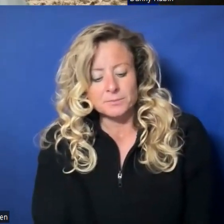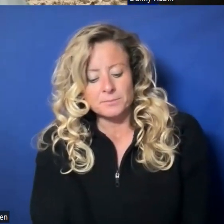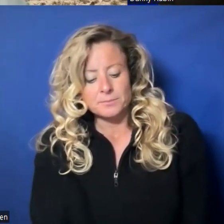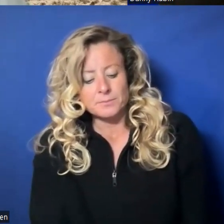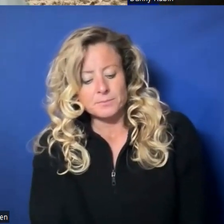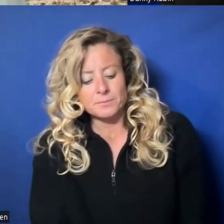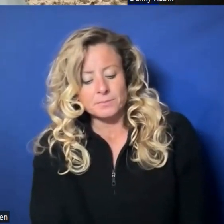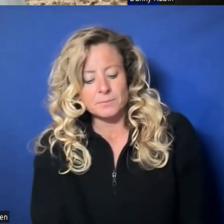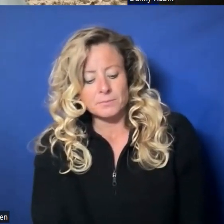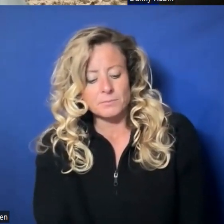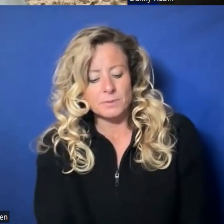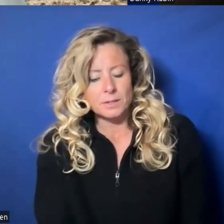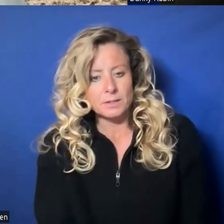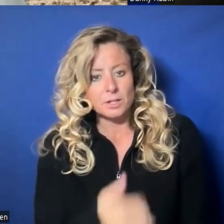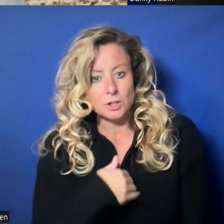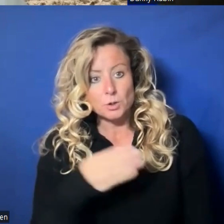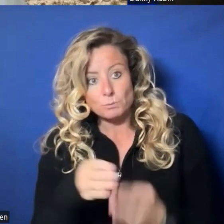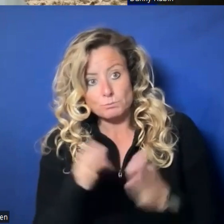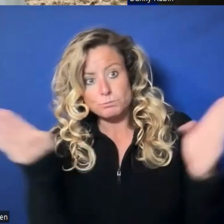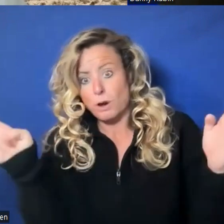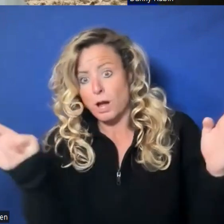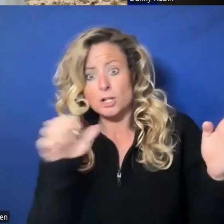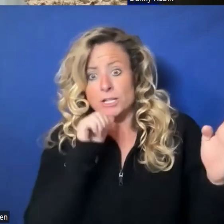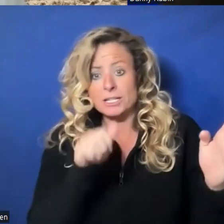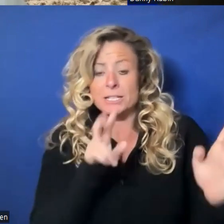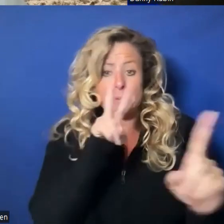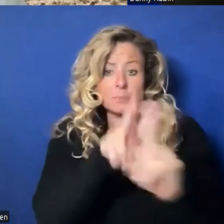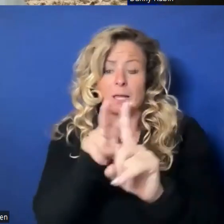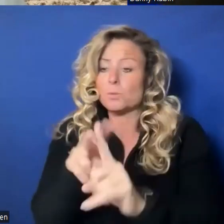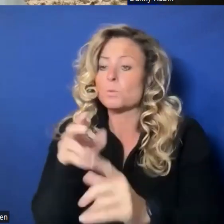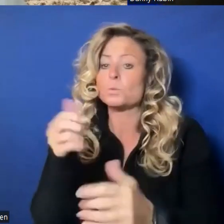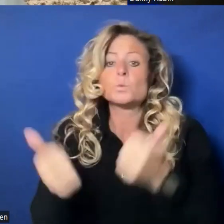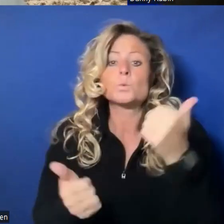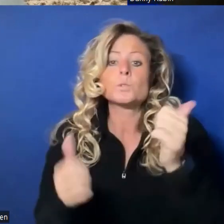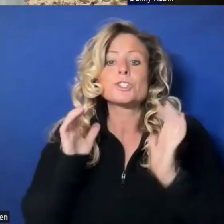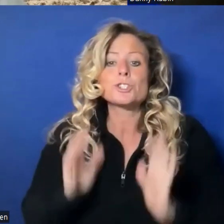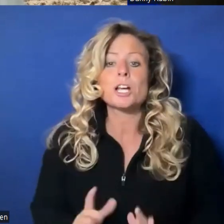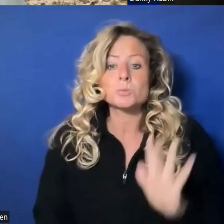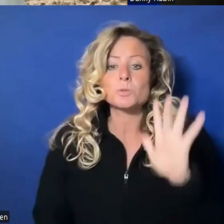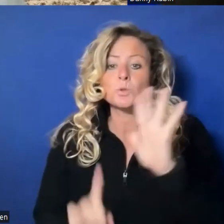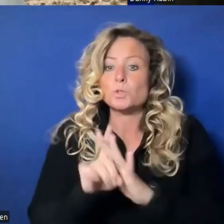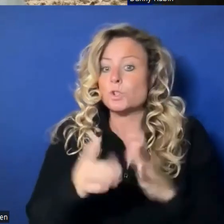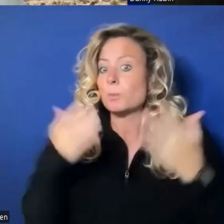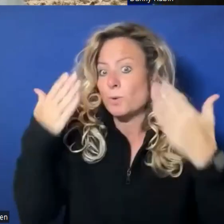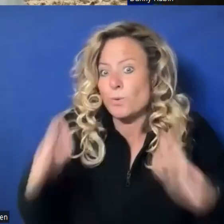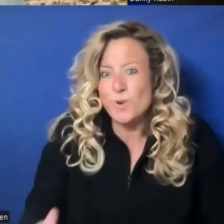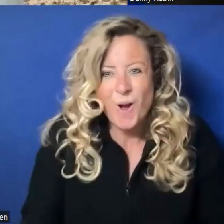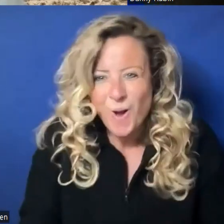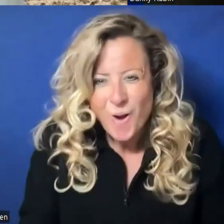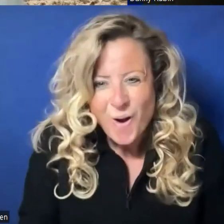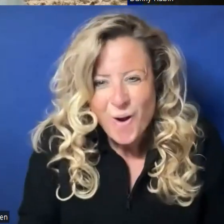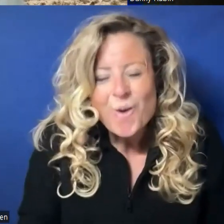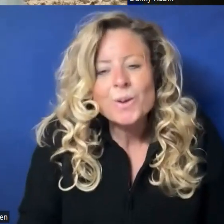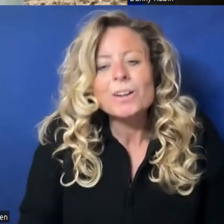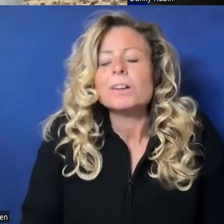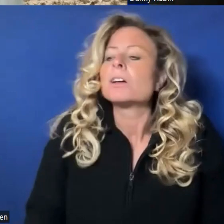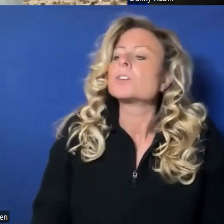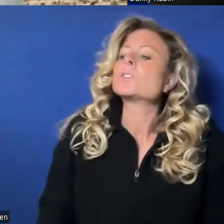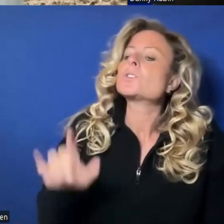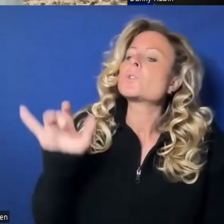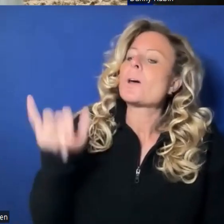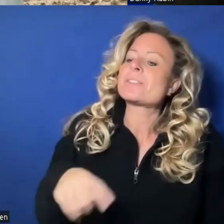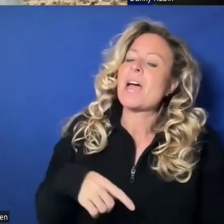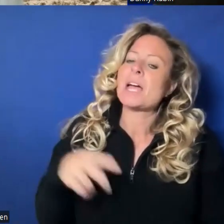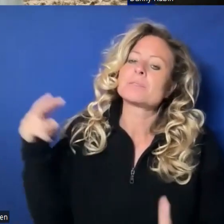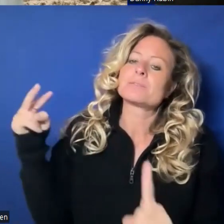So to apply to, you don't know what customer is going to show up next. Yes. So let me, on that note, because we talk